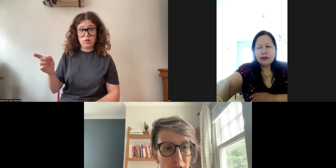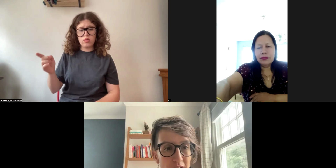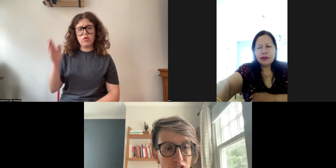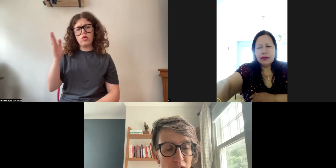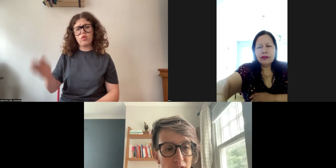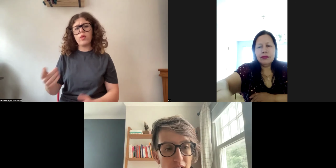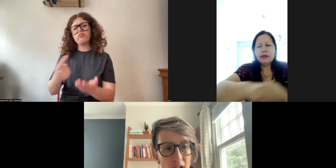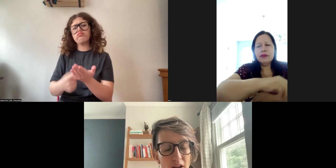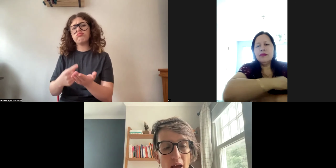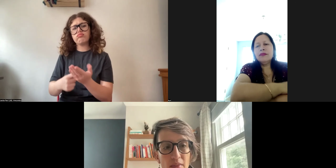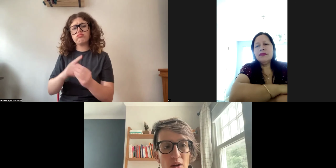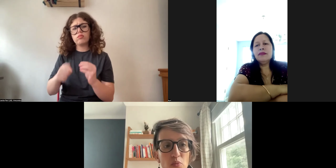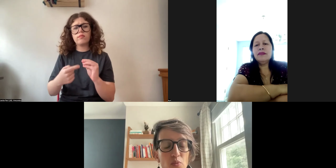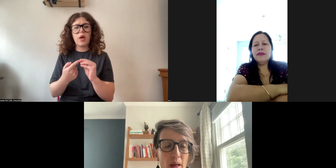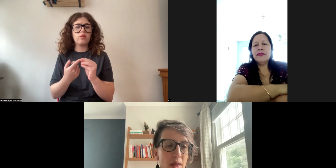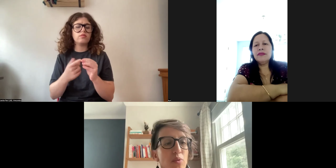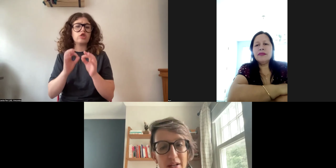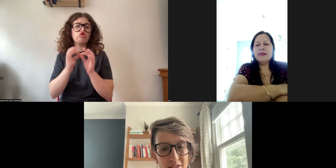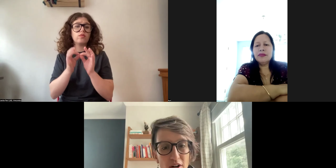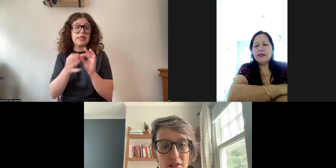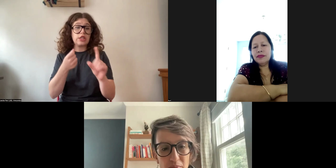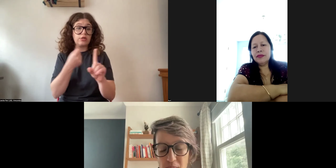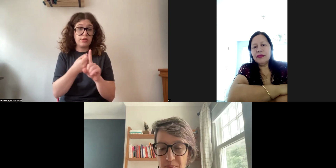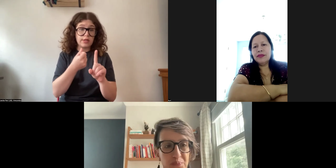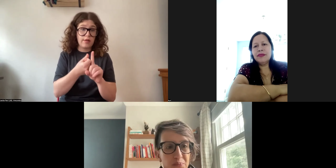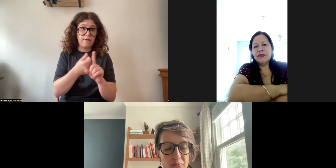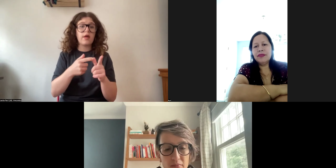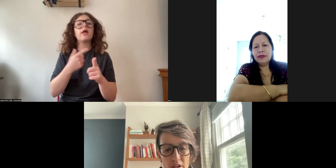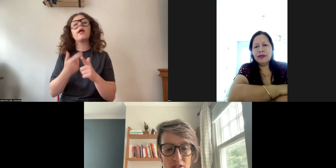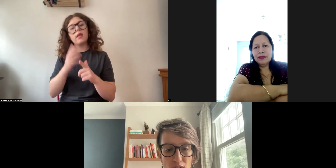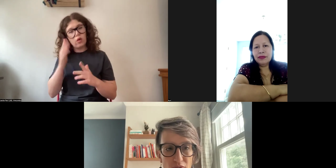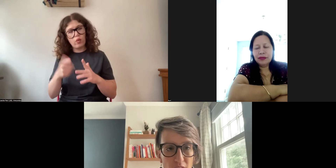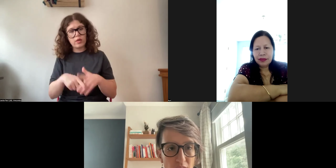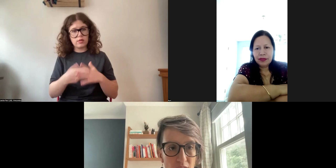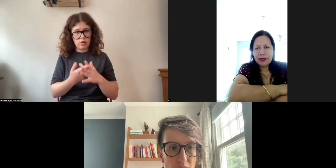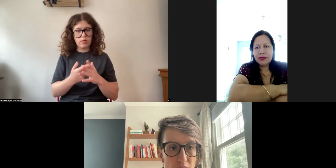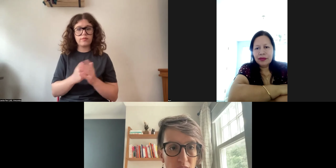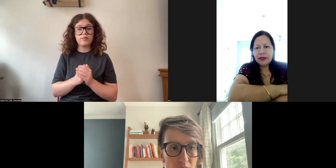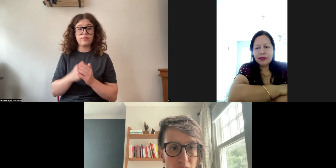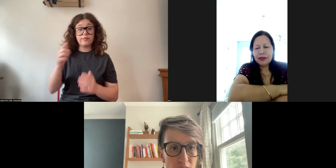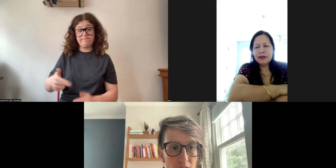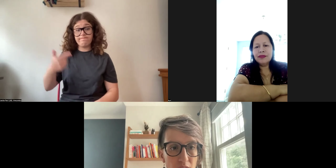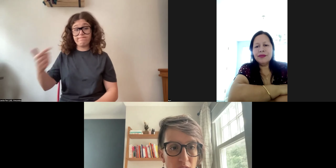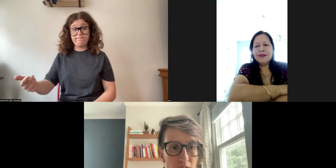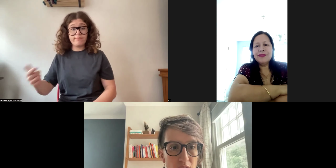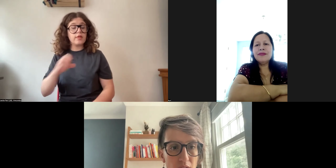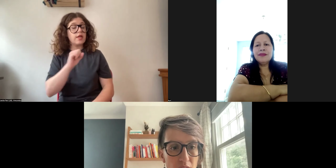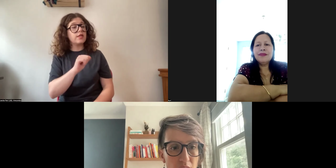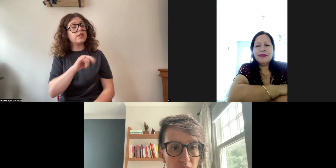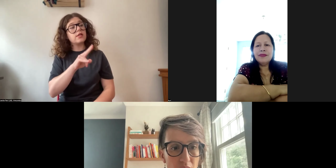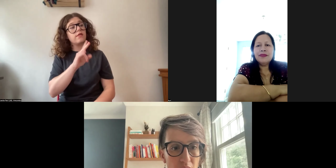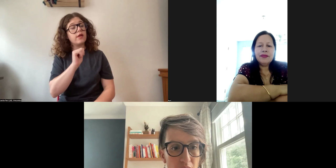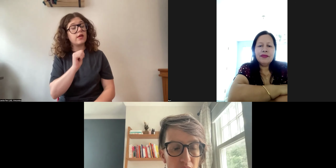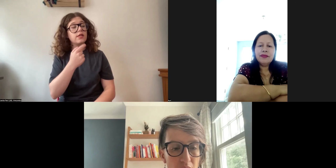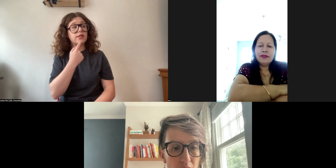about interpretation, and then we'll get started. So Sylvia? Thank you, Carla. You can all